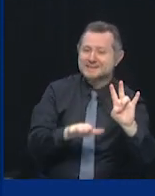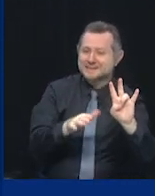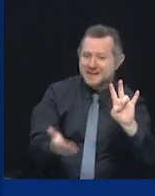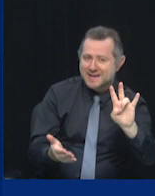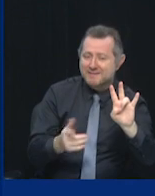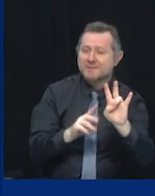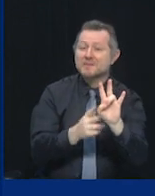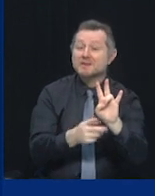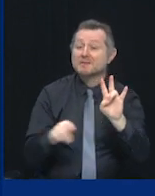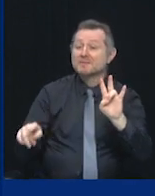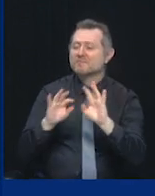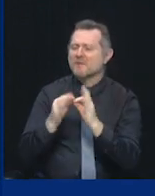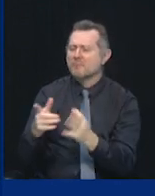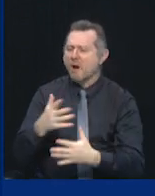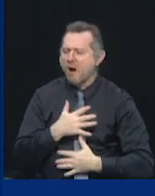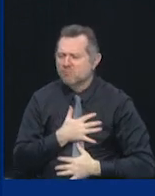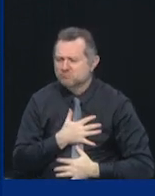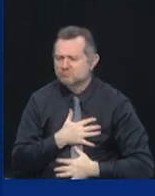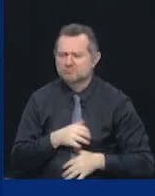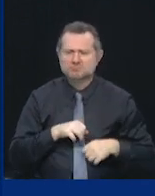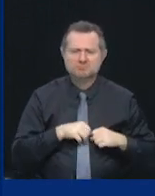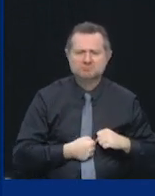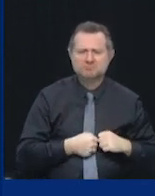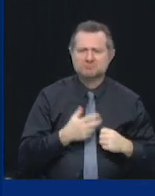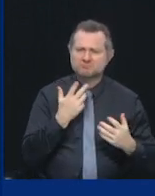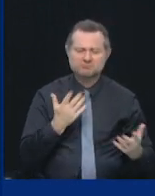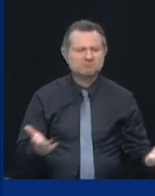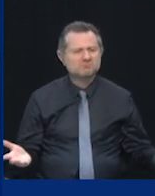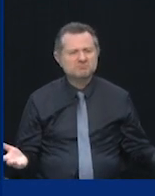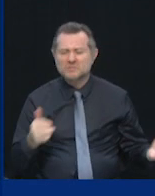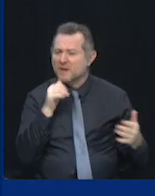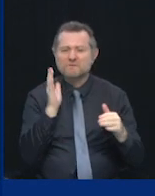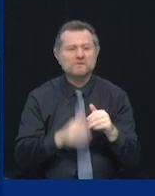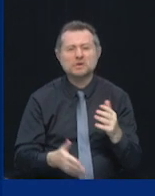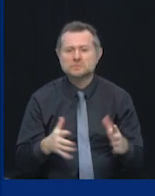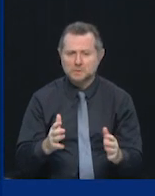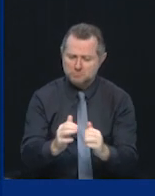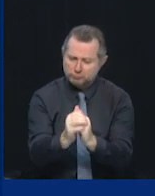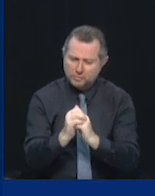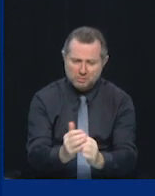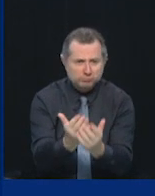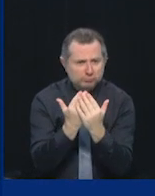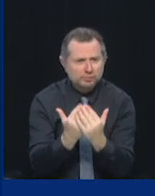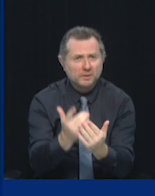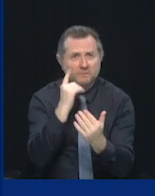not over. And they are in our thoughts and prayers.